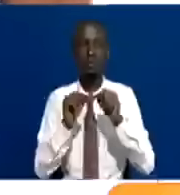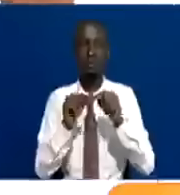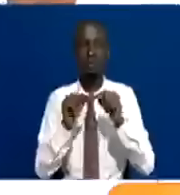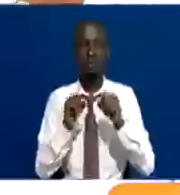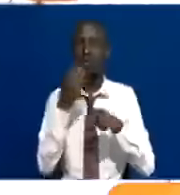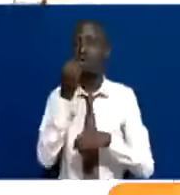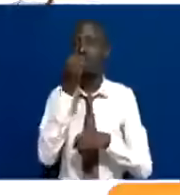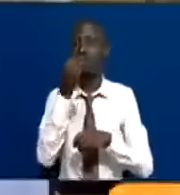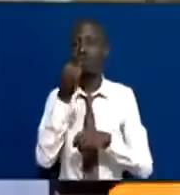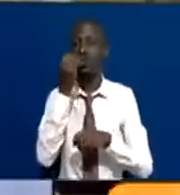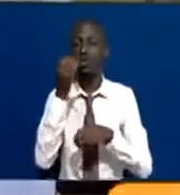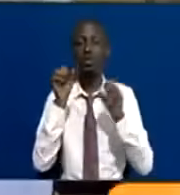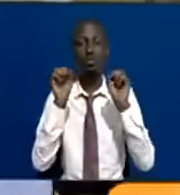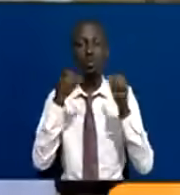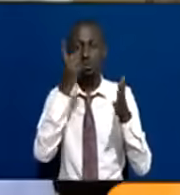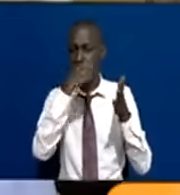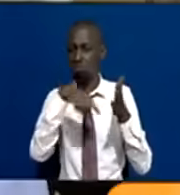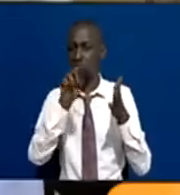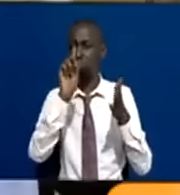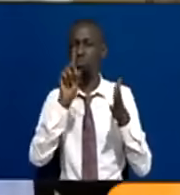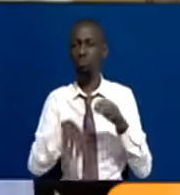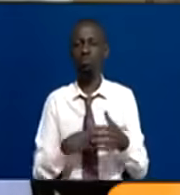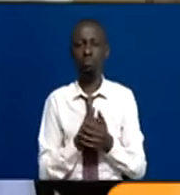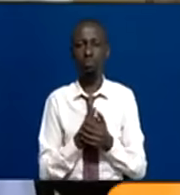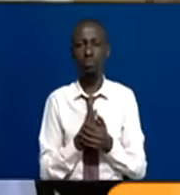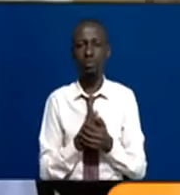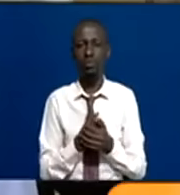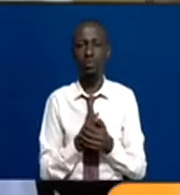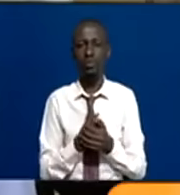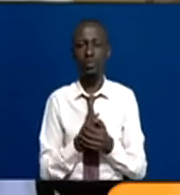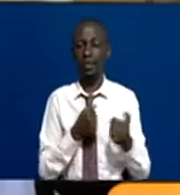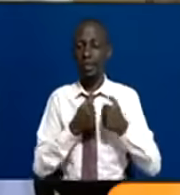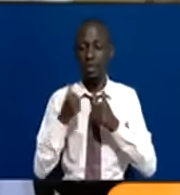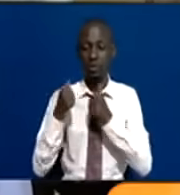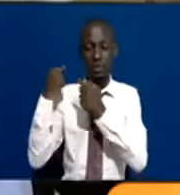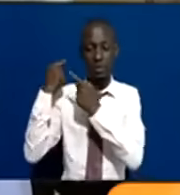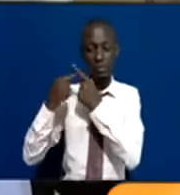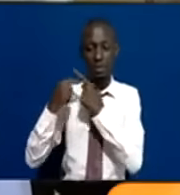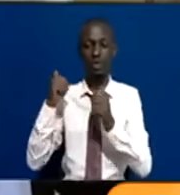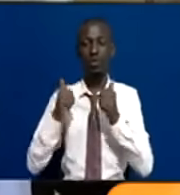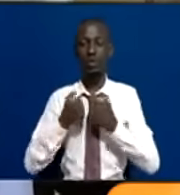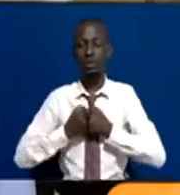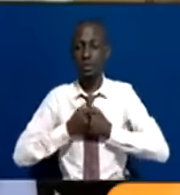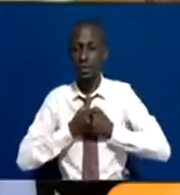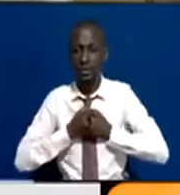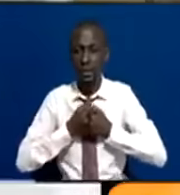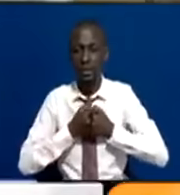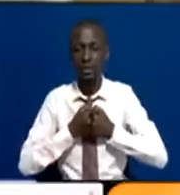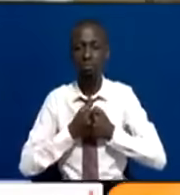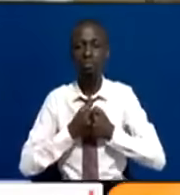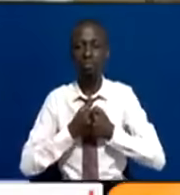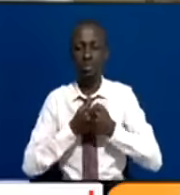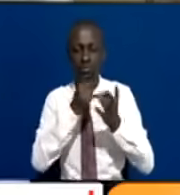for human consumption. The challenges I've experienced are as follows. 1, getting the correct enzymes for